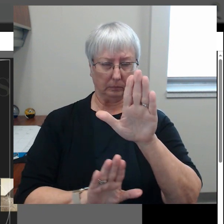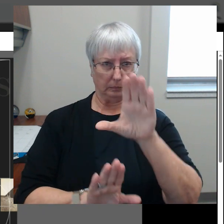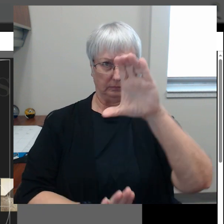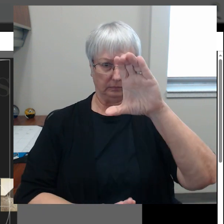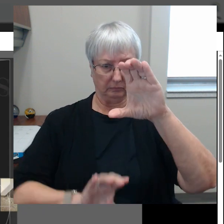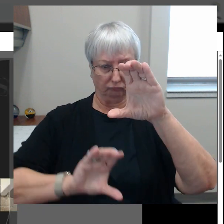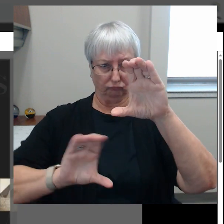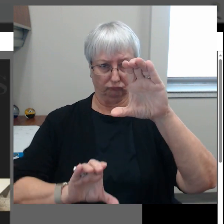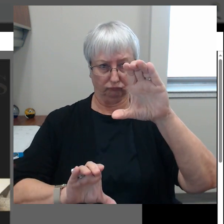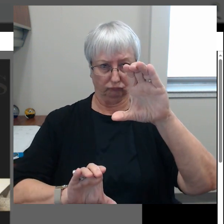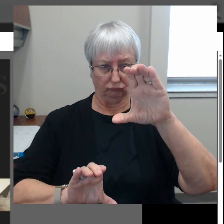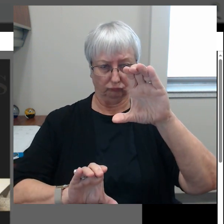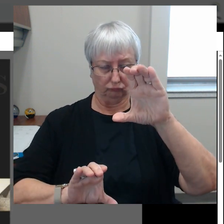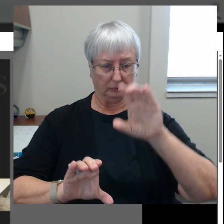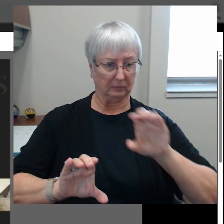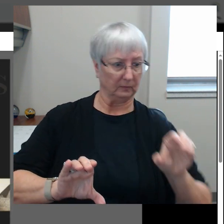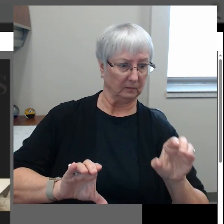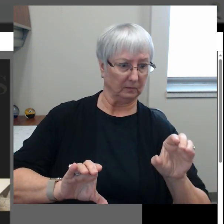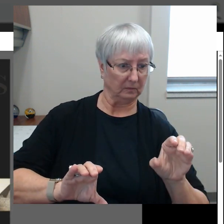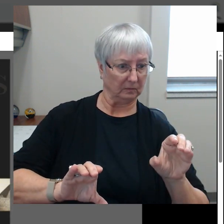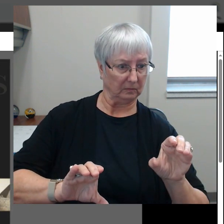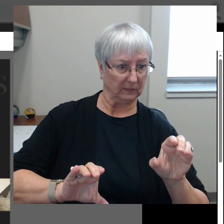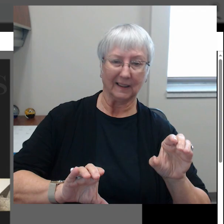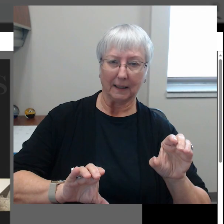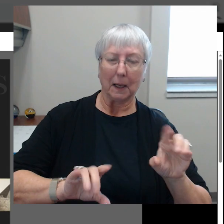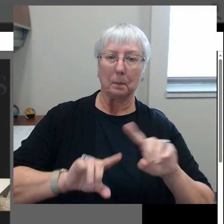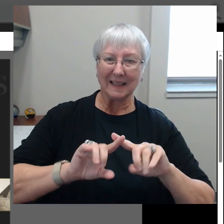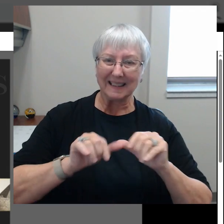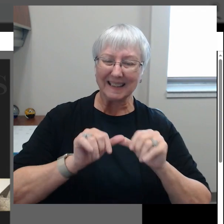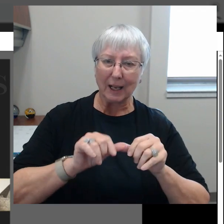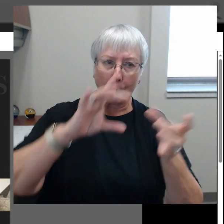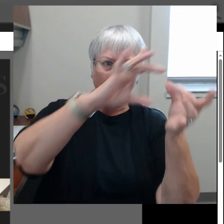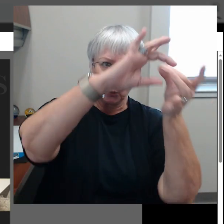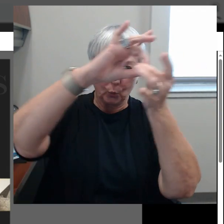three elements together, even though they were unrelated visually.